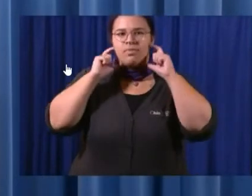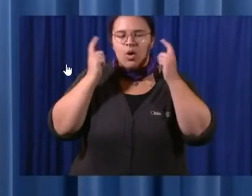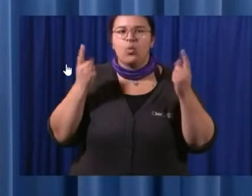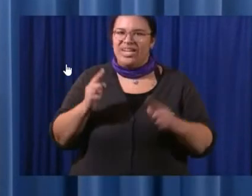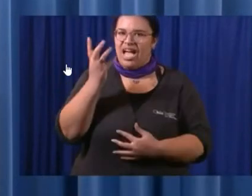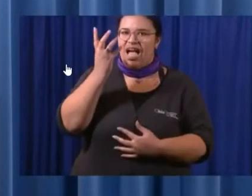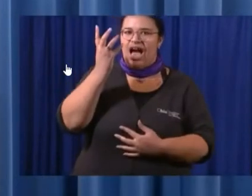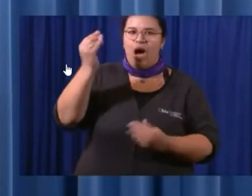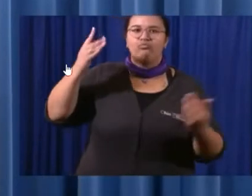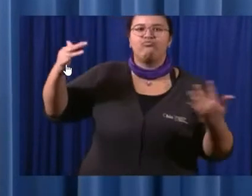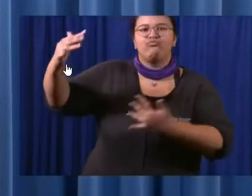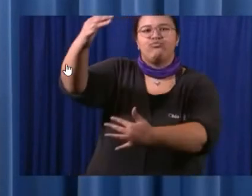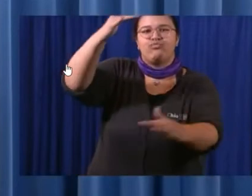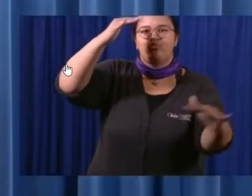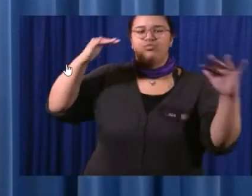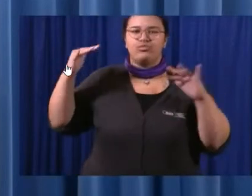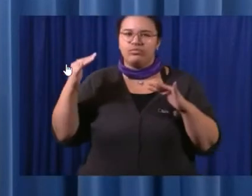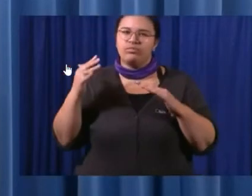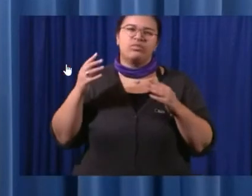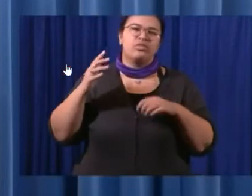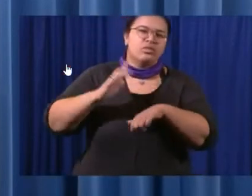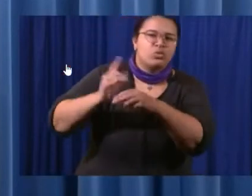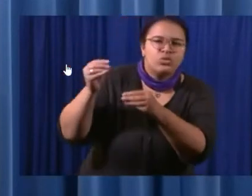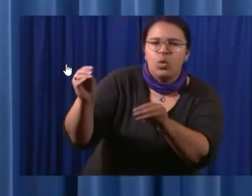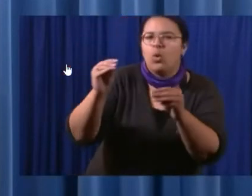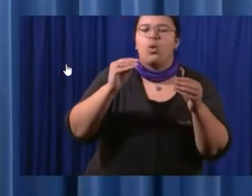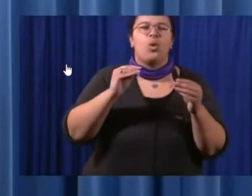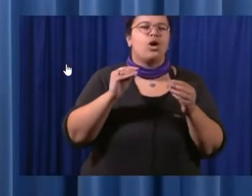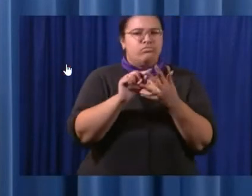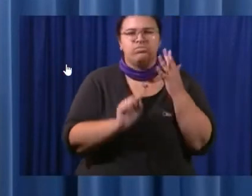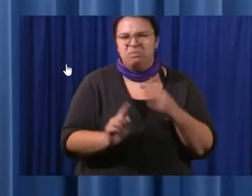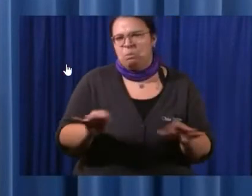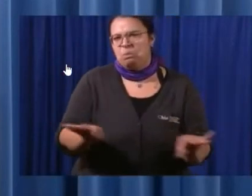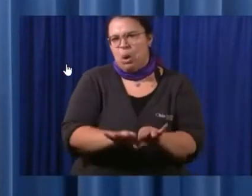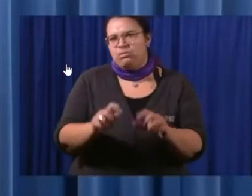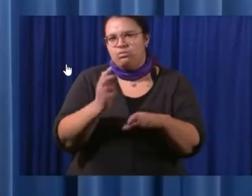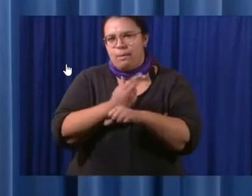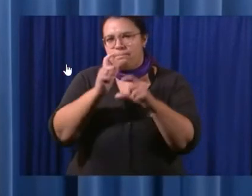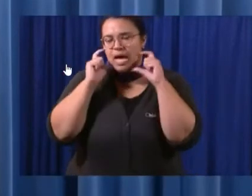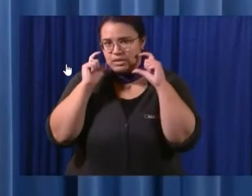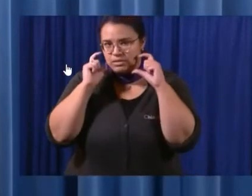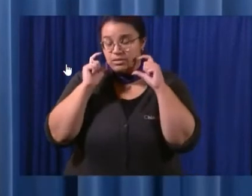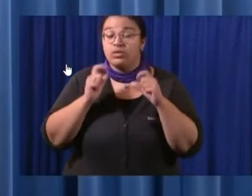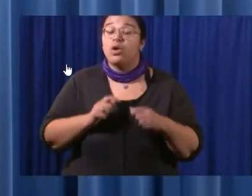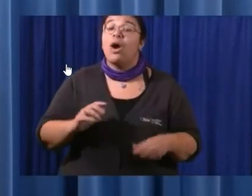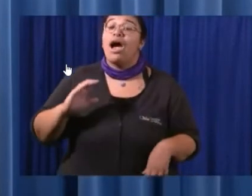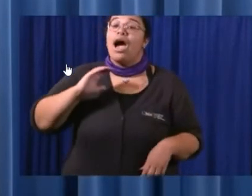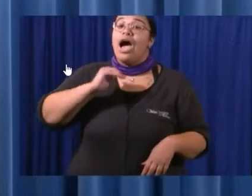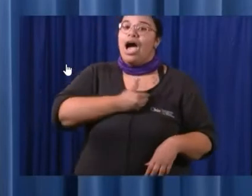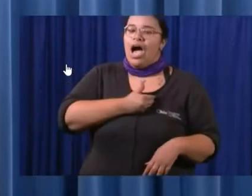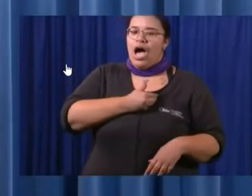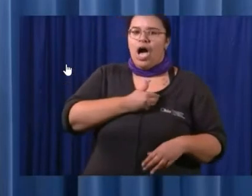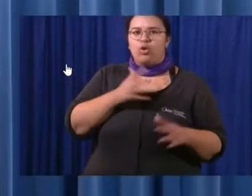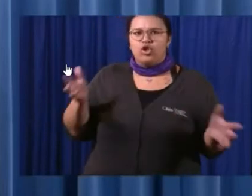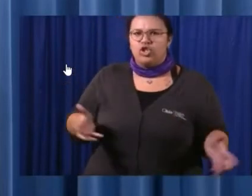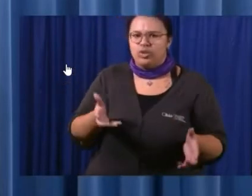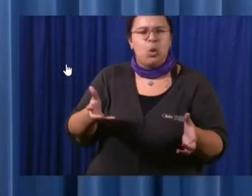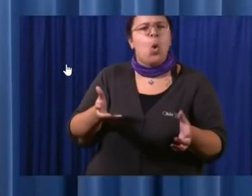All the other things that we have put in place for businesses should apply statewide. But with new data, new